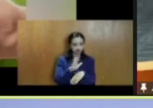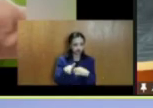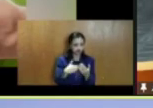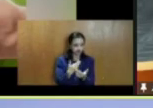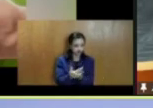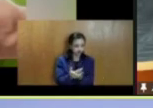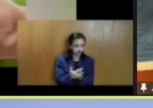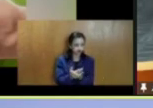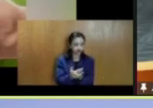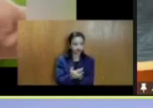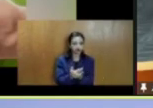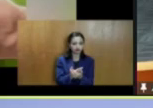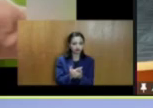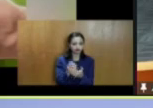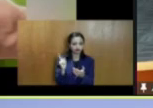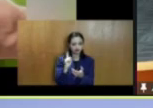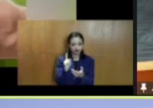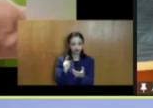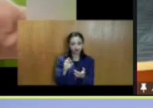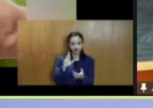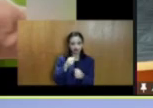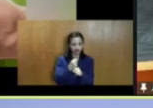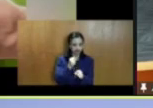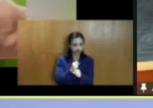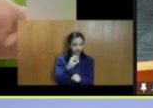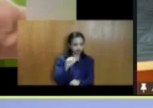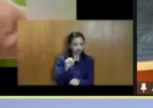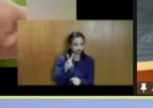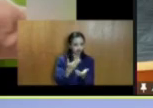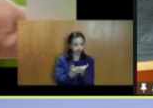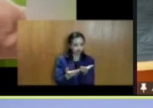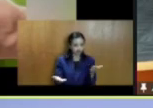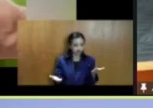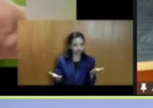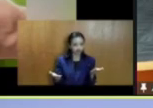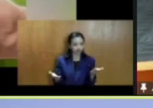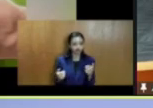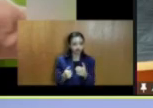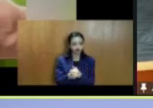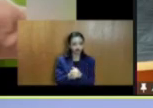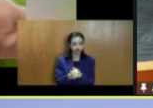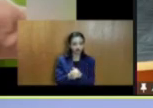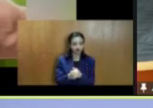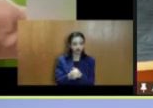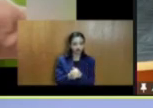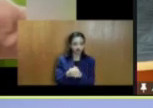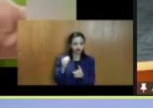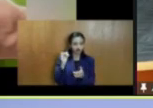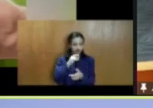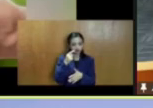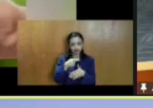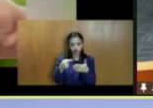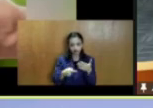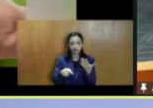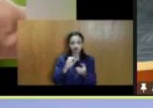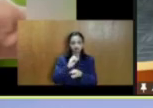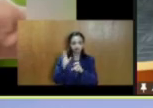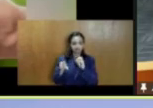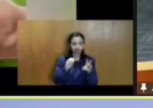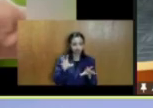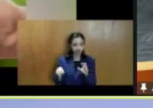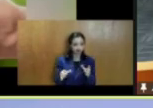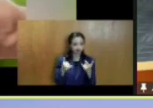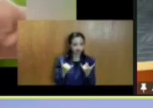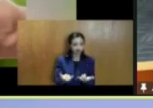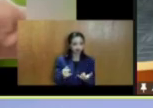of producing of raw materials all the way through to retail and also dealing with waste textiles and garments, which is now